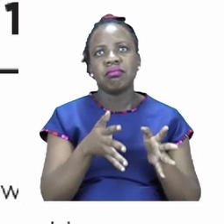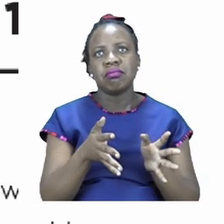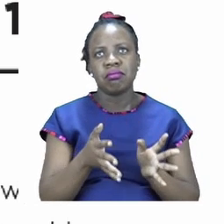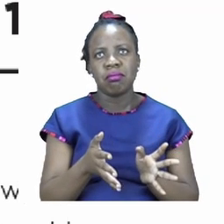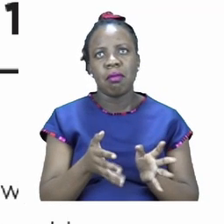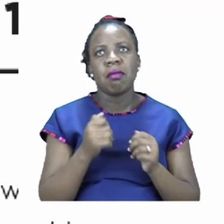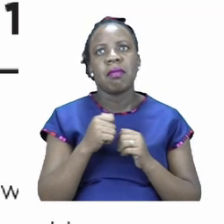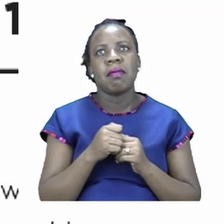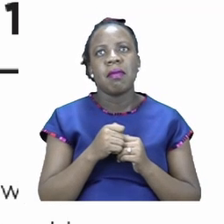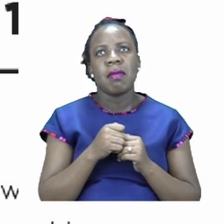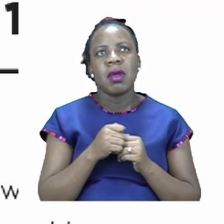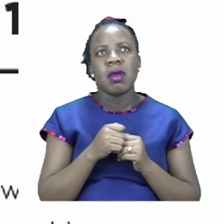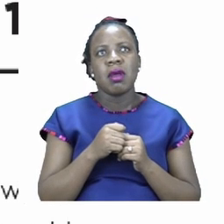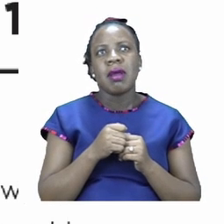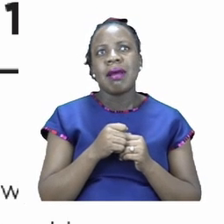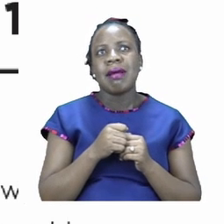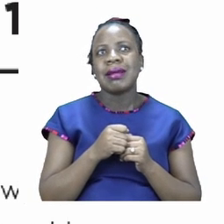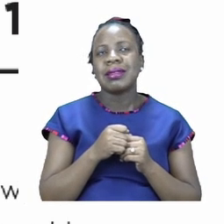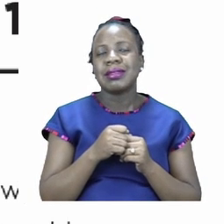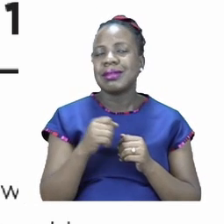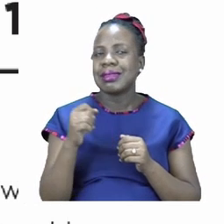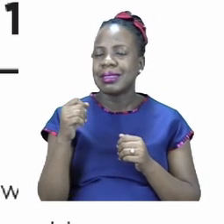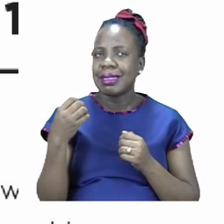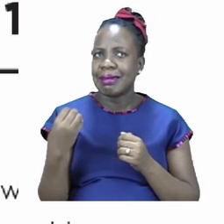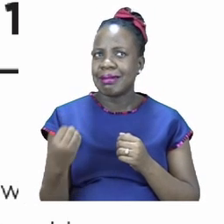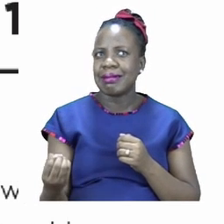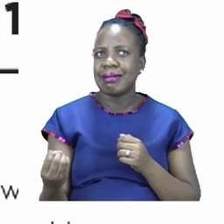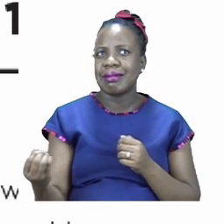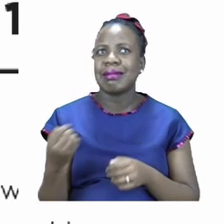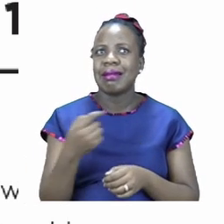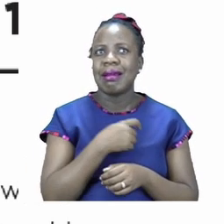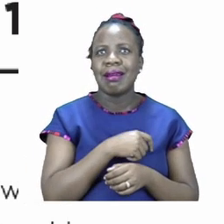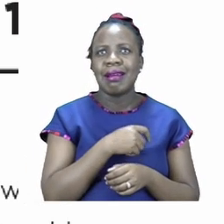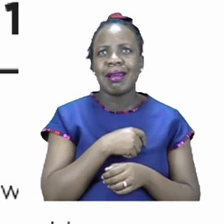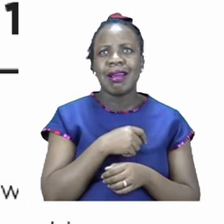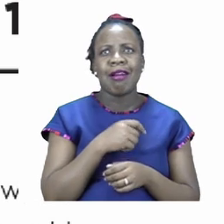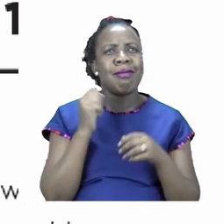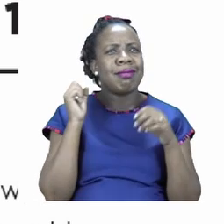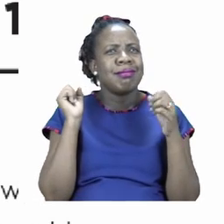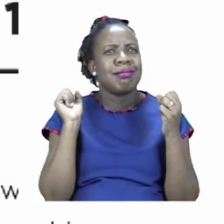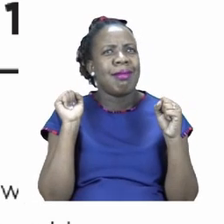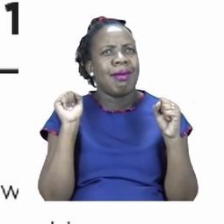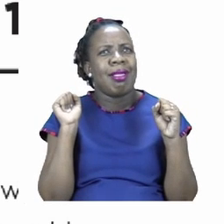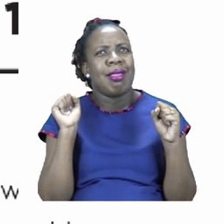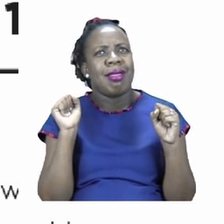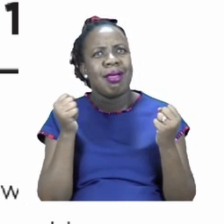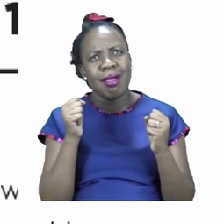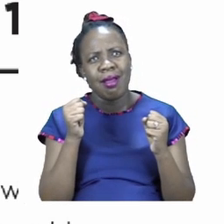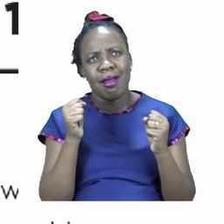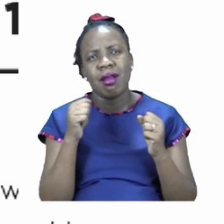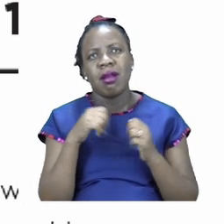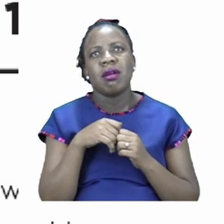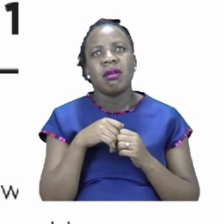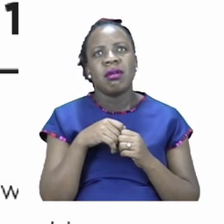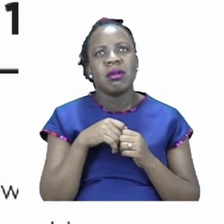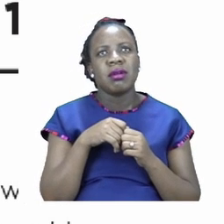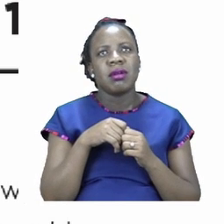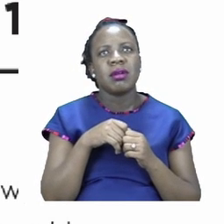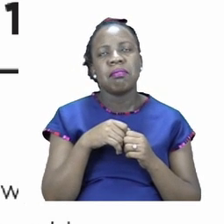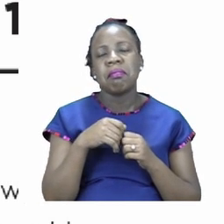bright," says a mother. "The soil is too dry," says a farmer.